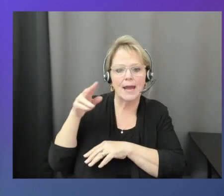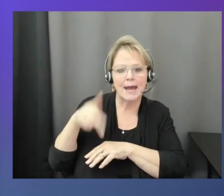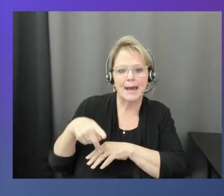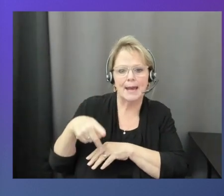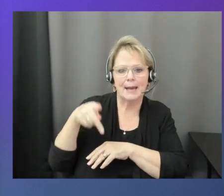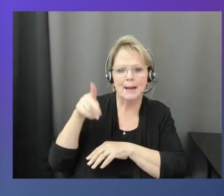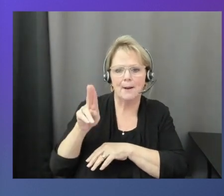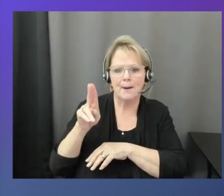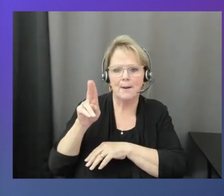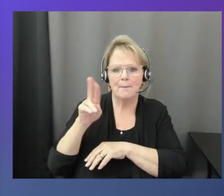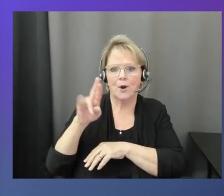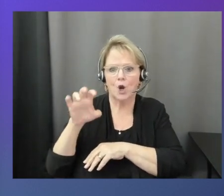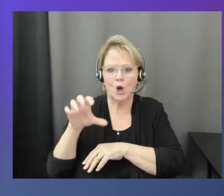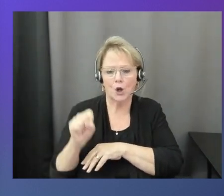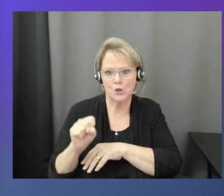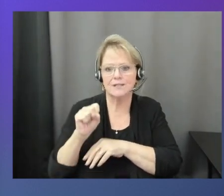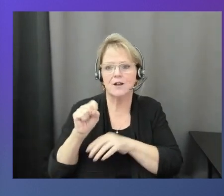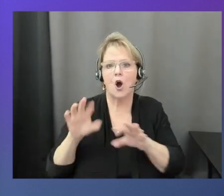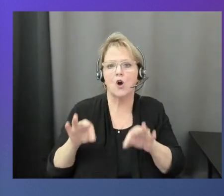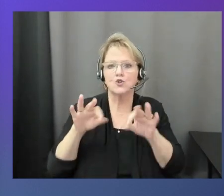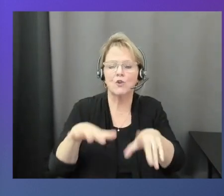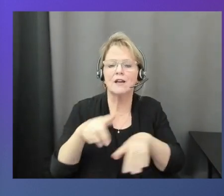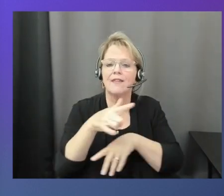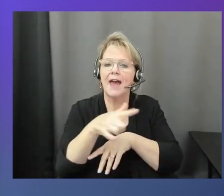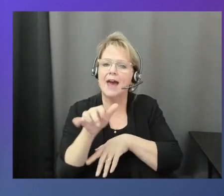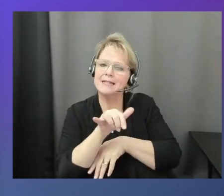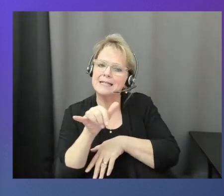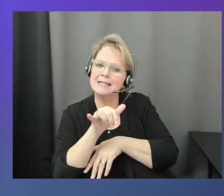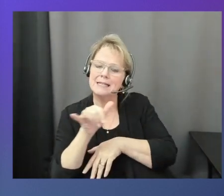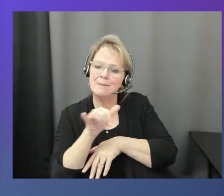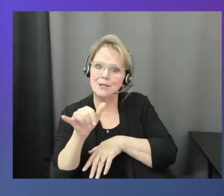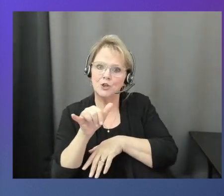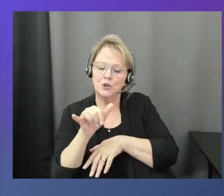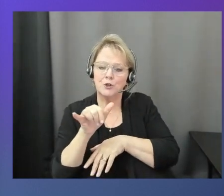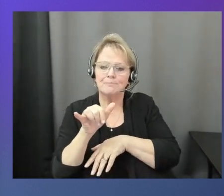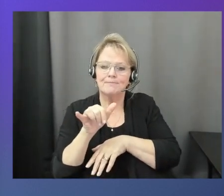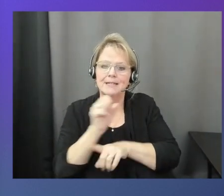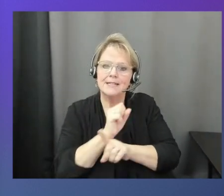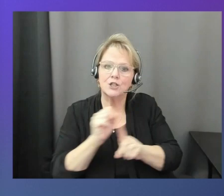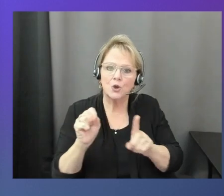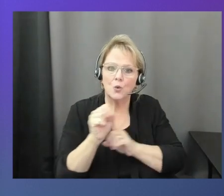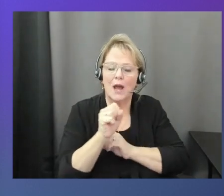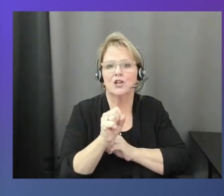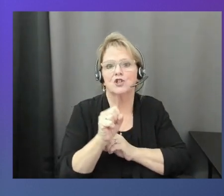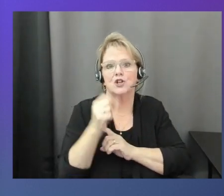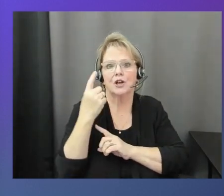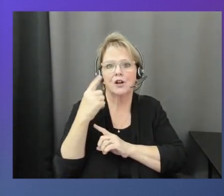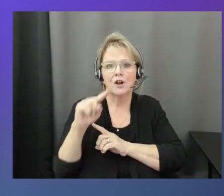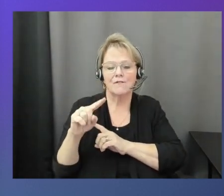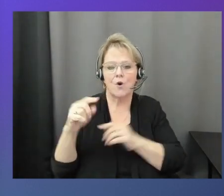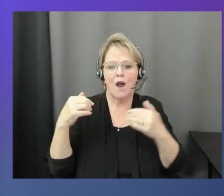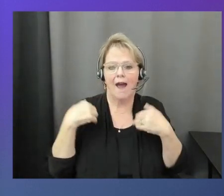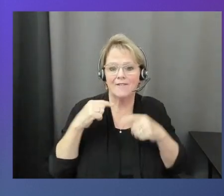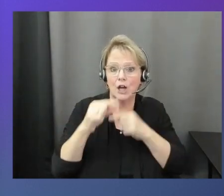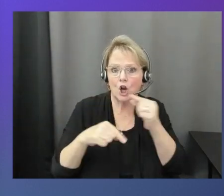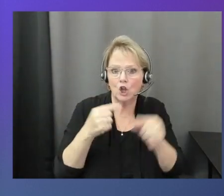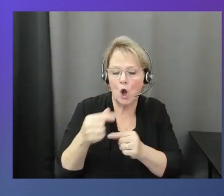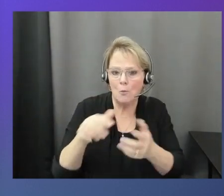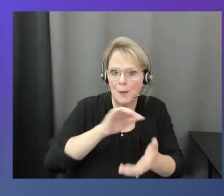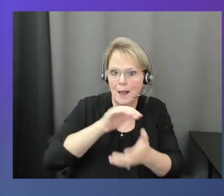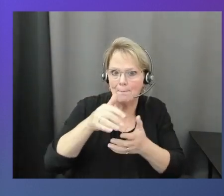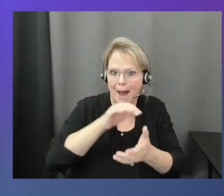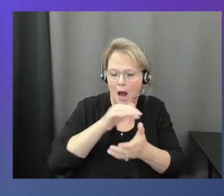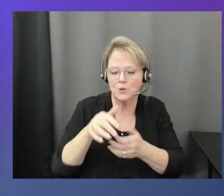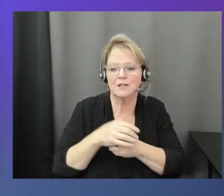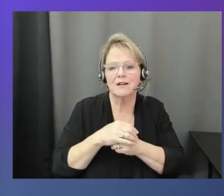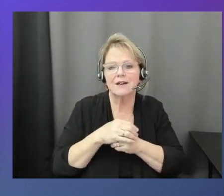similar experience moving to AWS Local Zones in Perth to facilitate collaboration among its global faculty. Curtin University, a